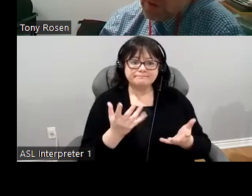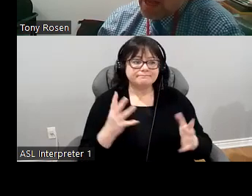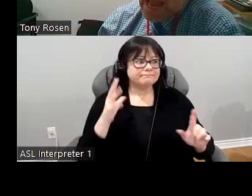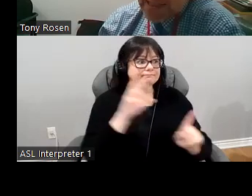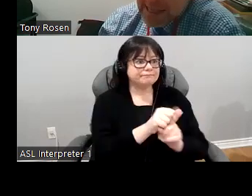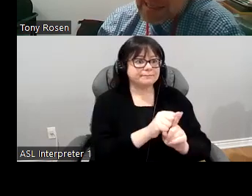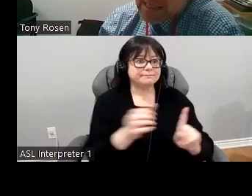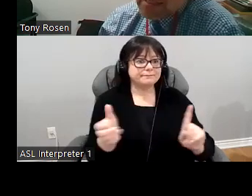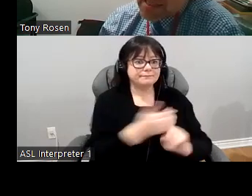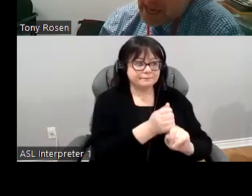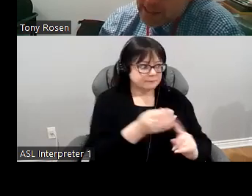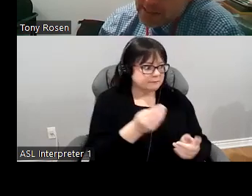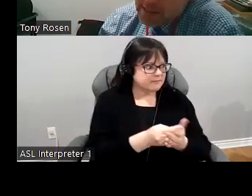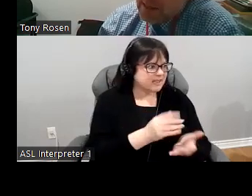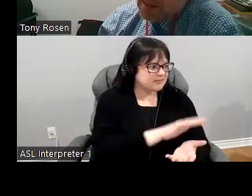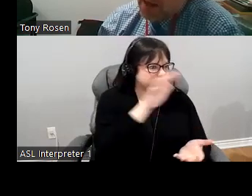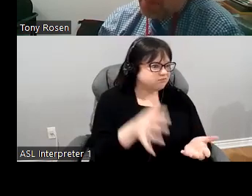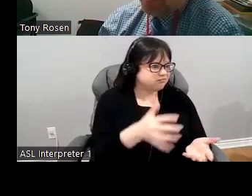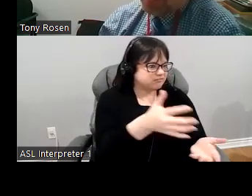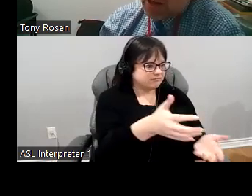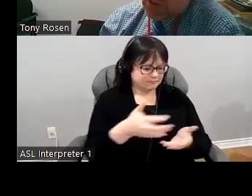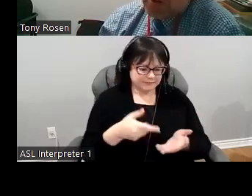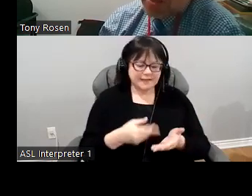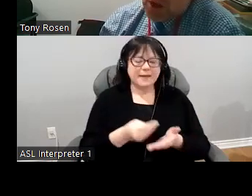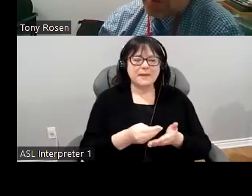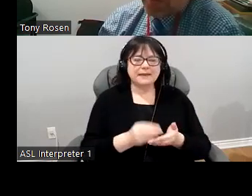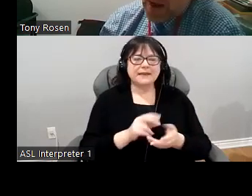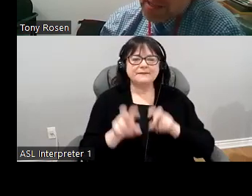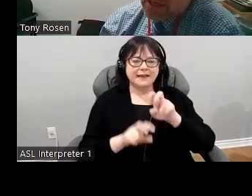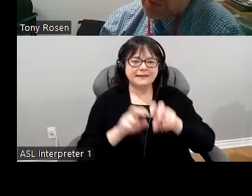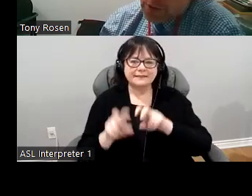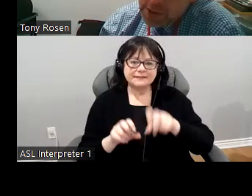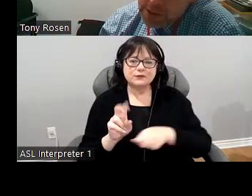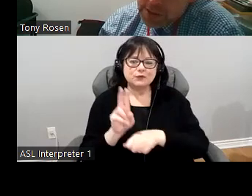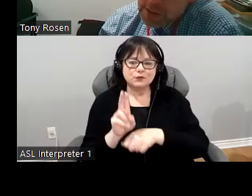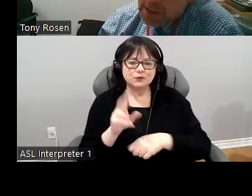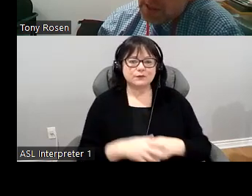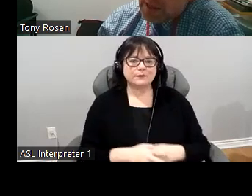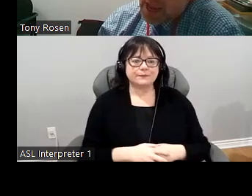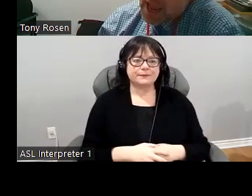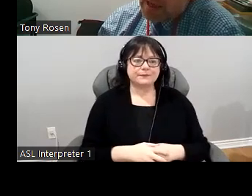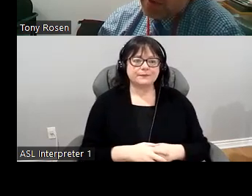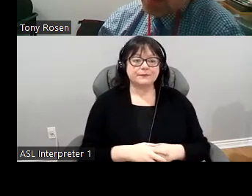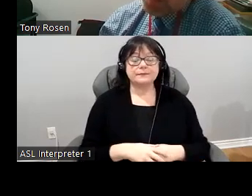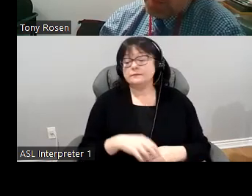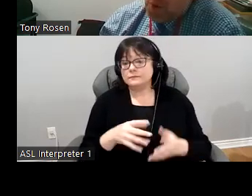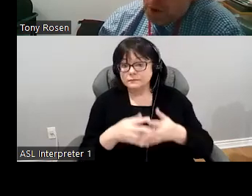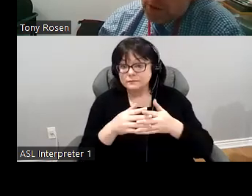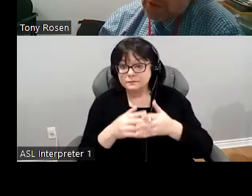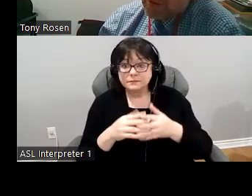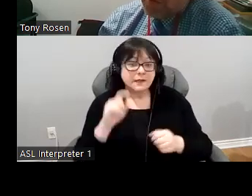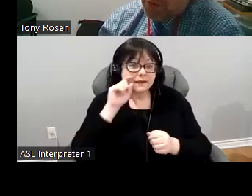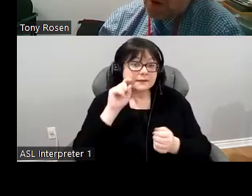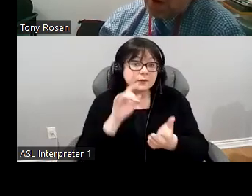And at least in the States, sexual assault forensic nurses and